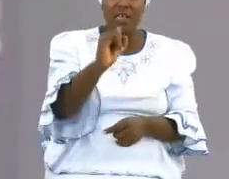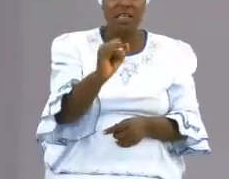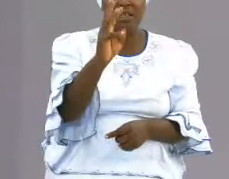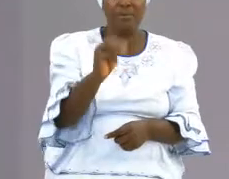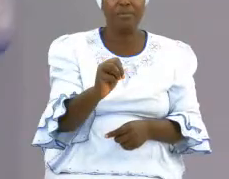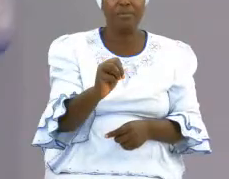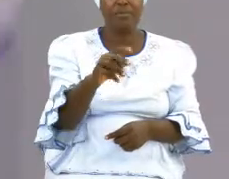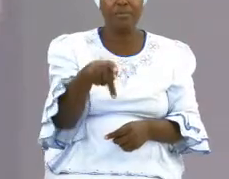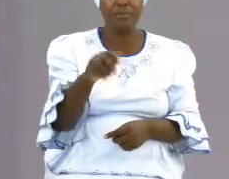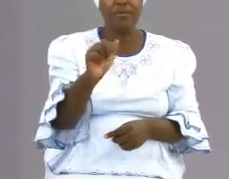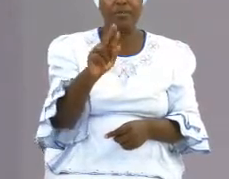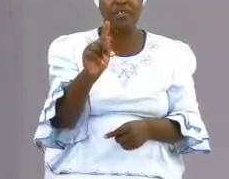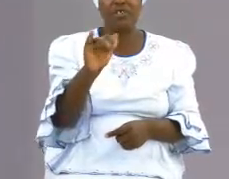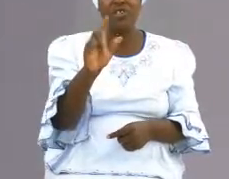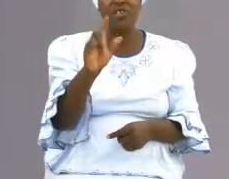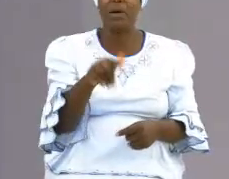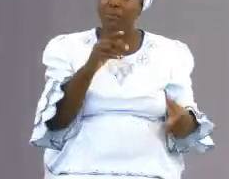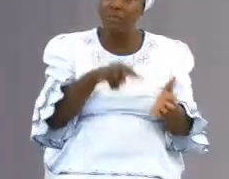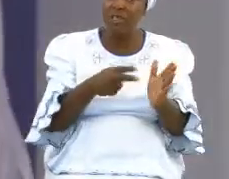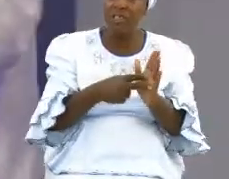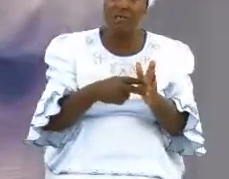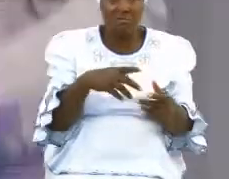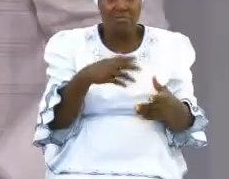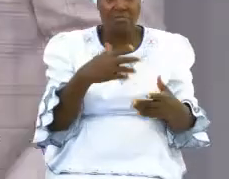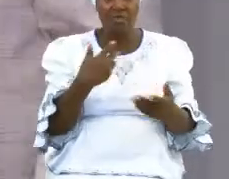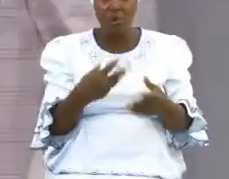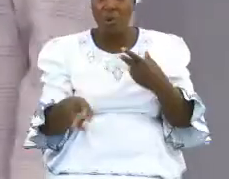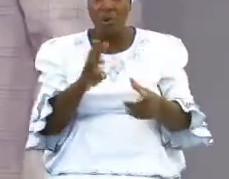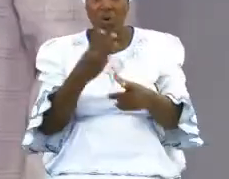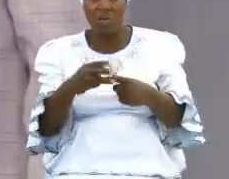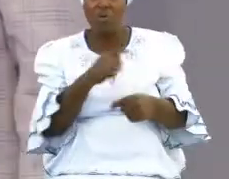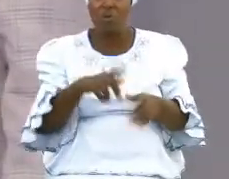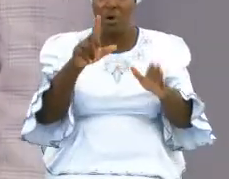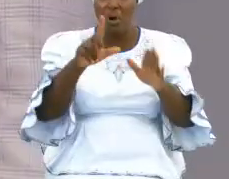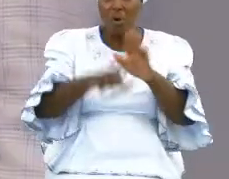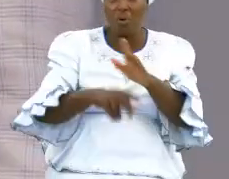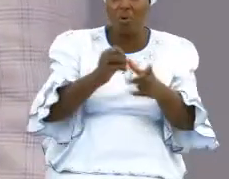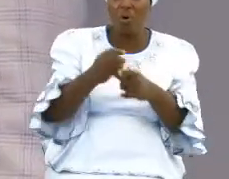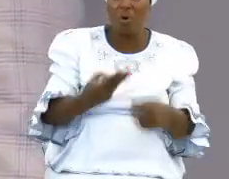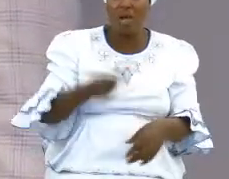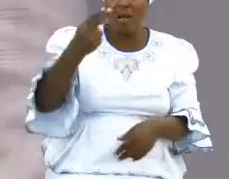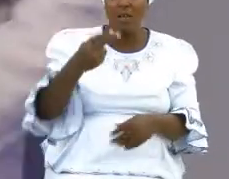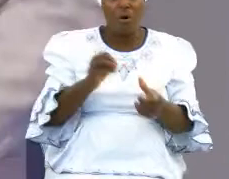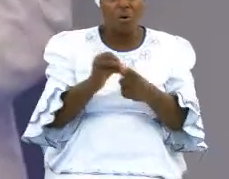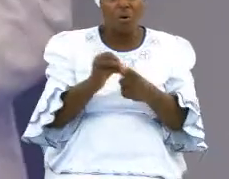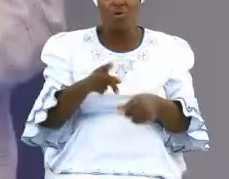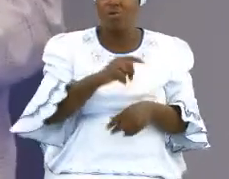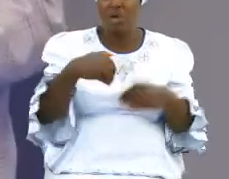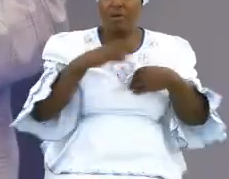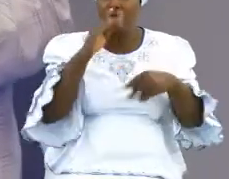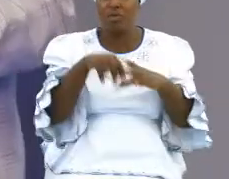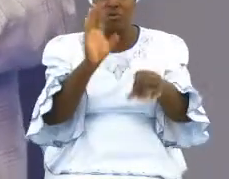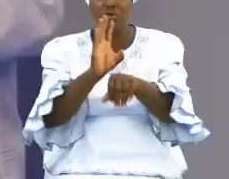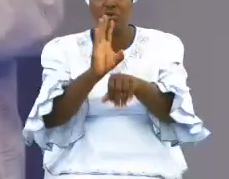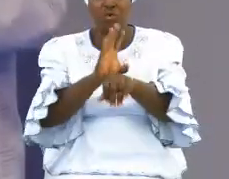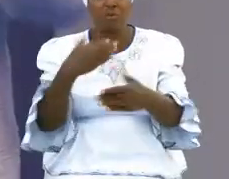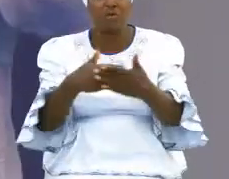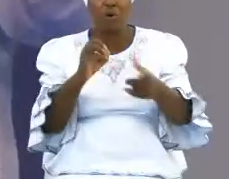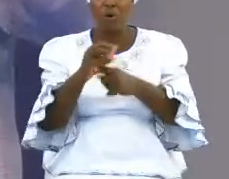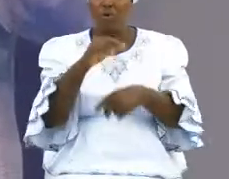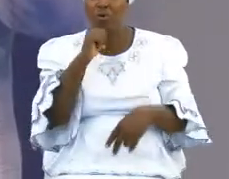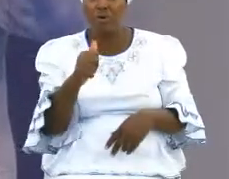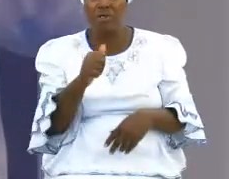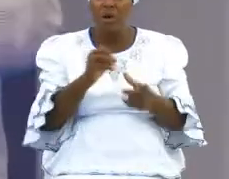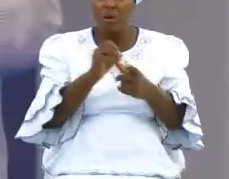high, whether you've been to church before or you've never been to church, whether you've read